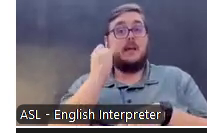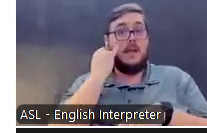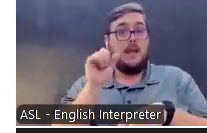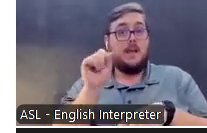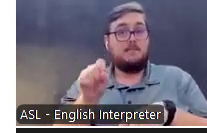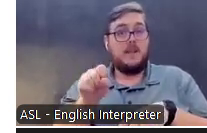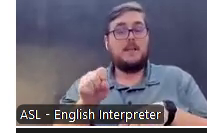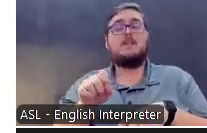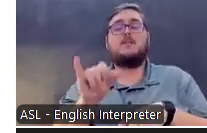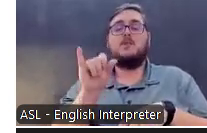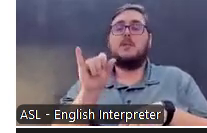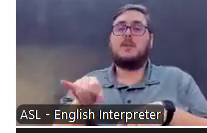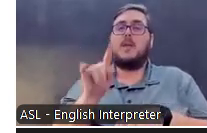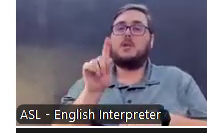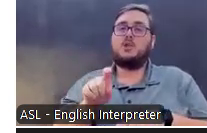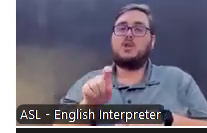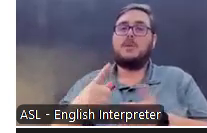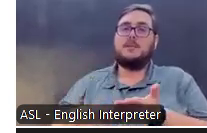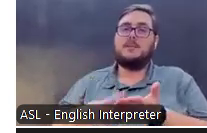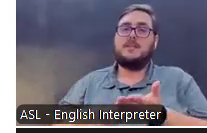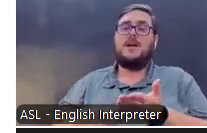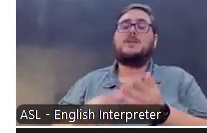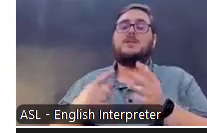IEP team. Next slide.